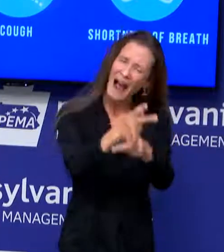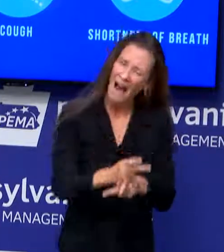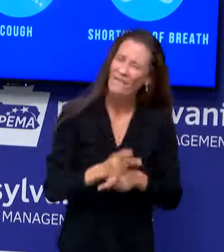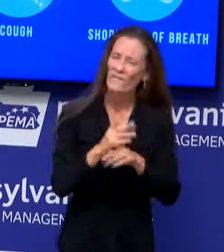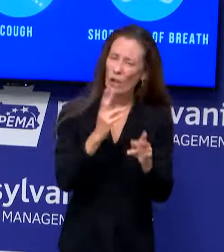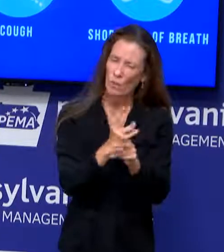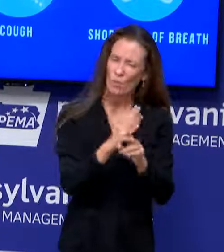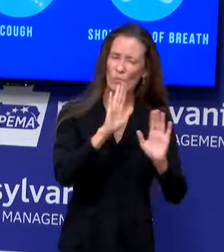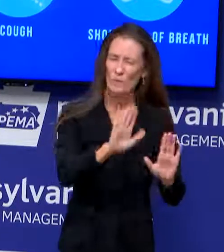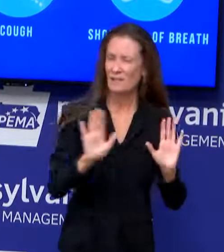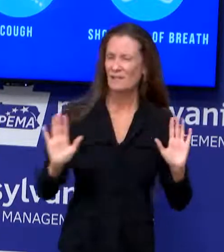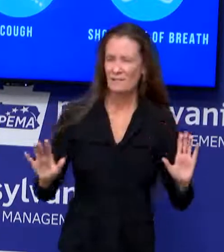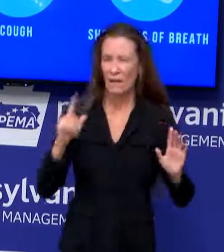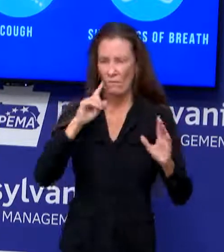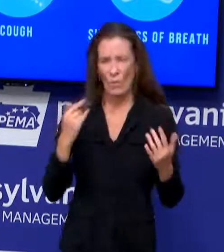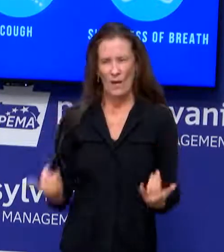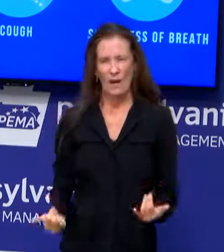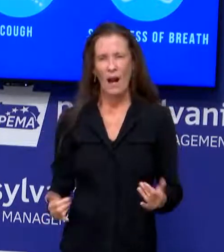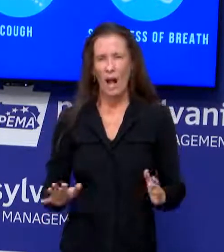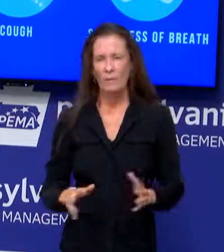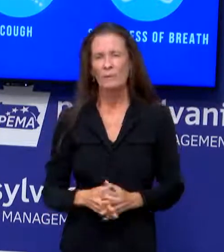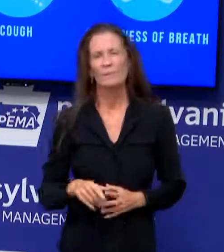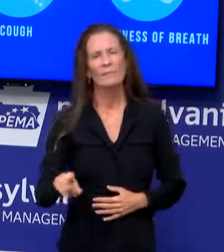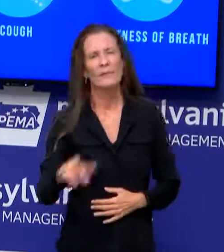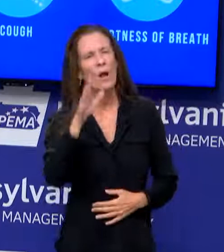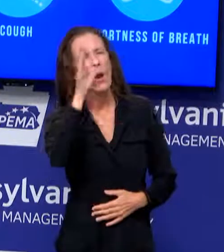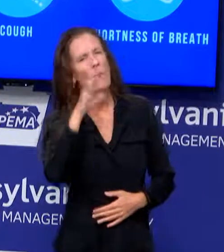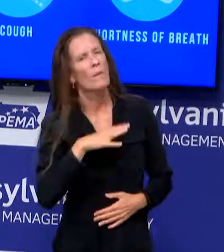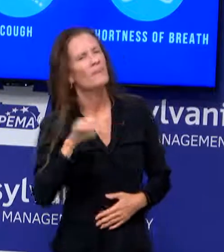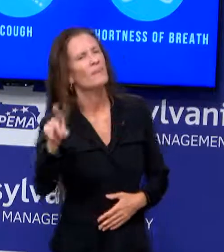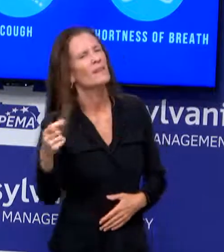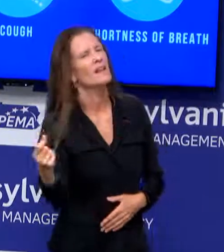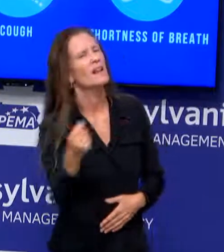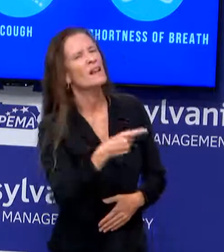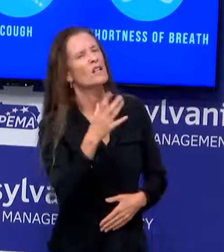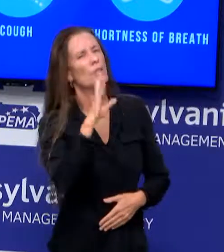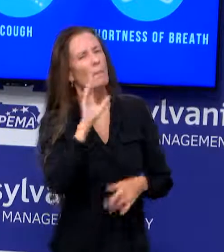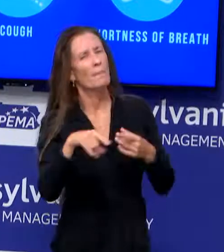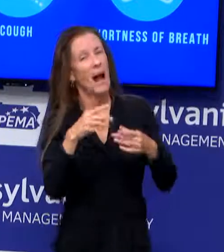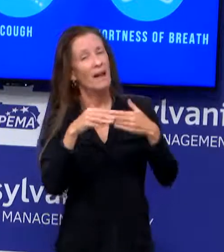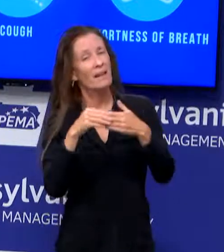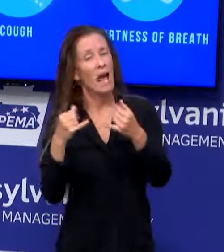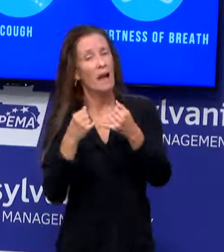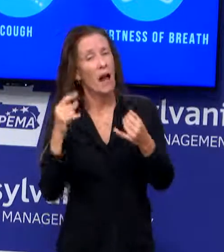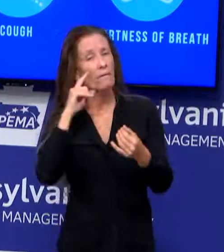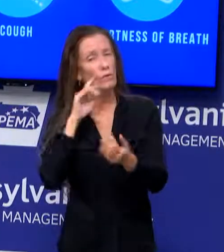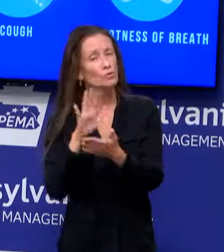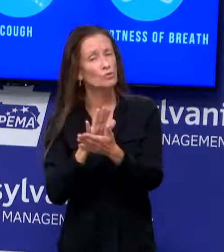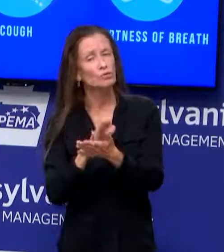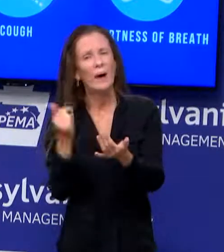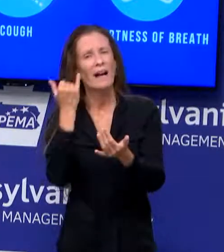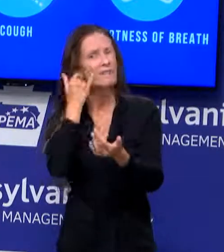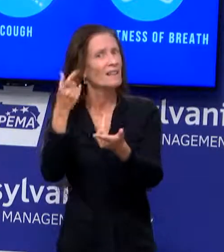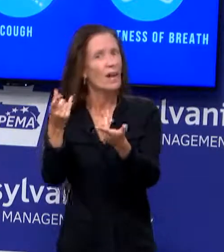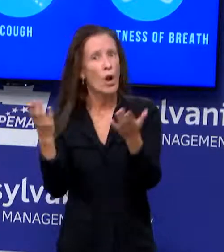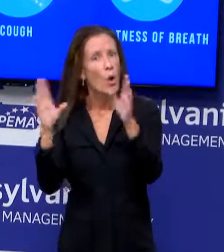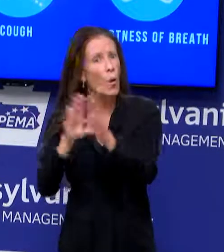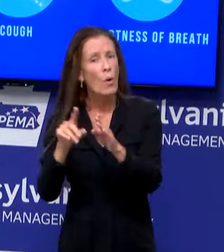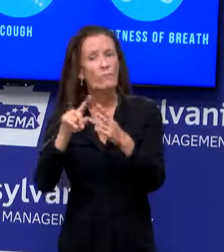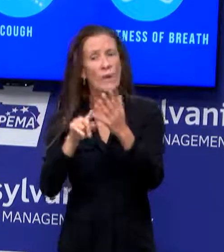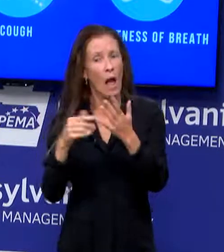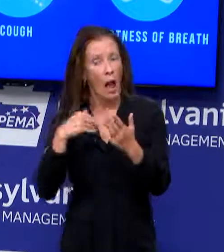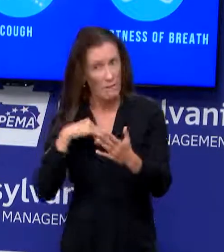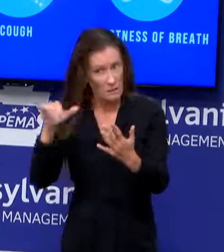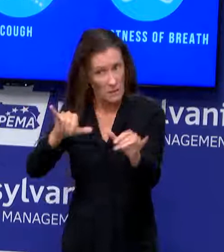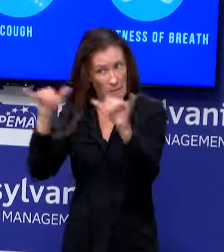You mentioned the guidance for the schools of when schools should shut down and Yeah. just what they should do. Does that apply to colleges?